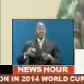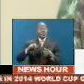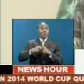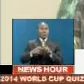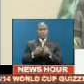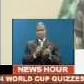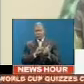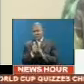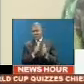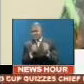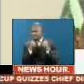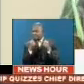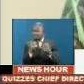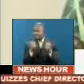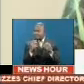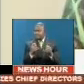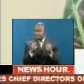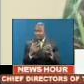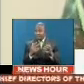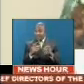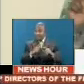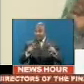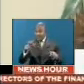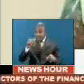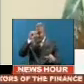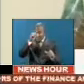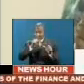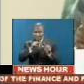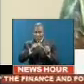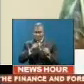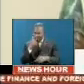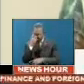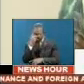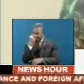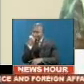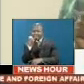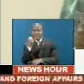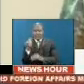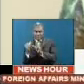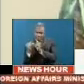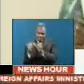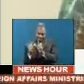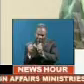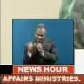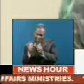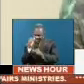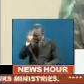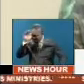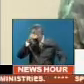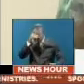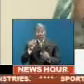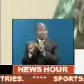challenges, but always be reminded that the tenacity not to give up and the strength to be